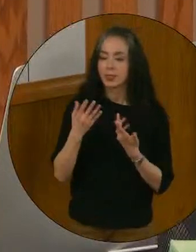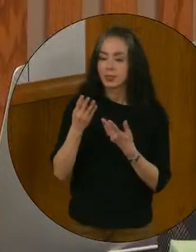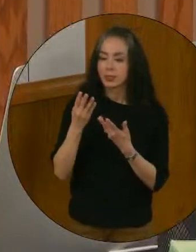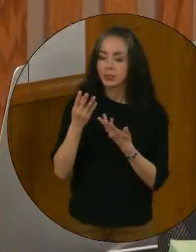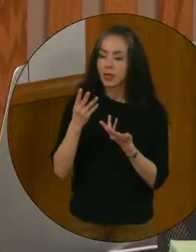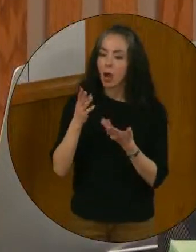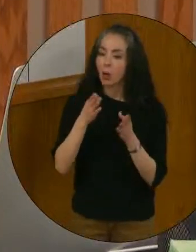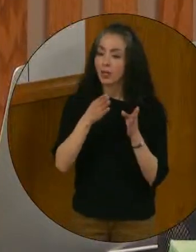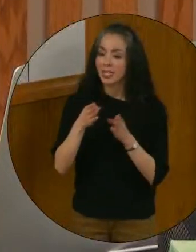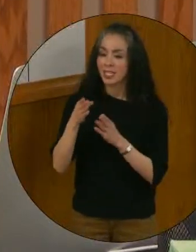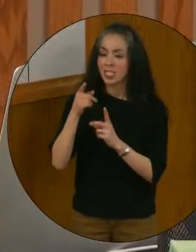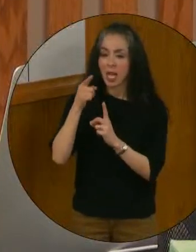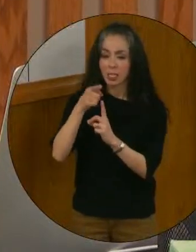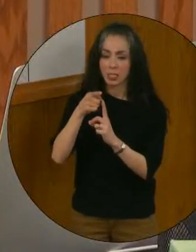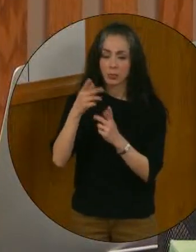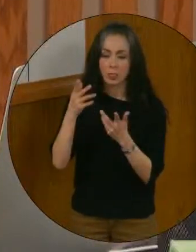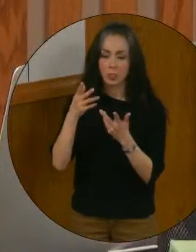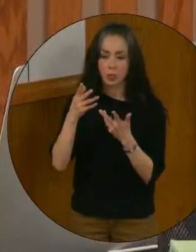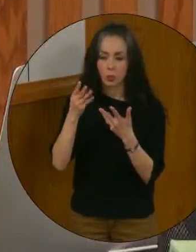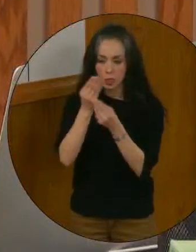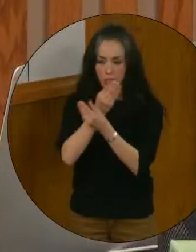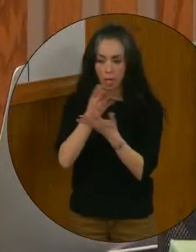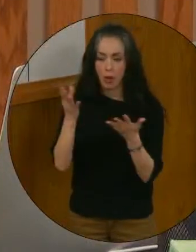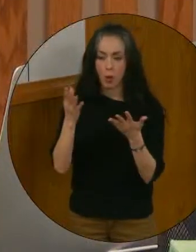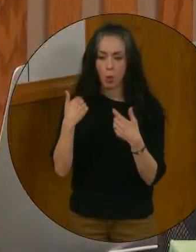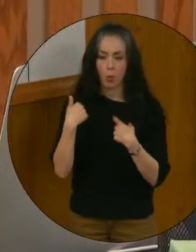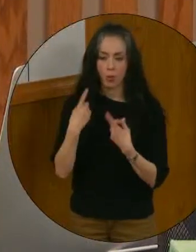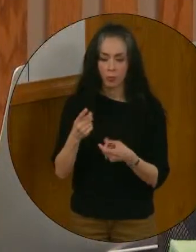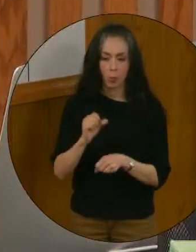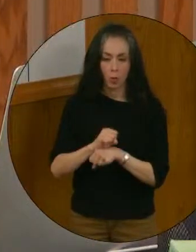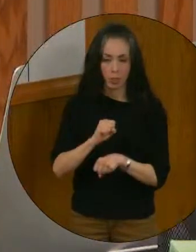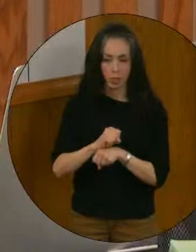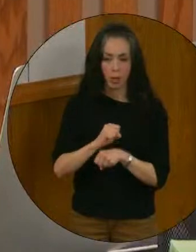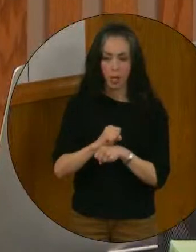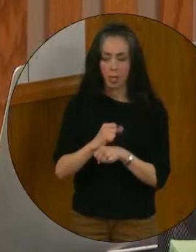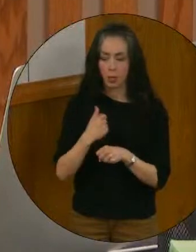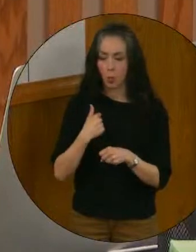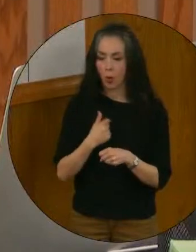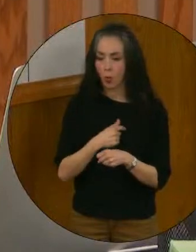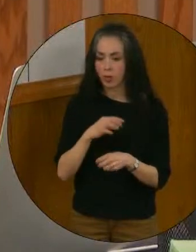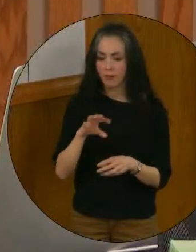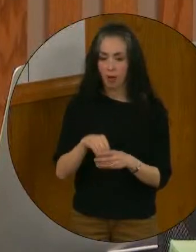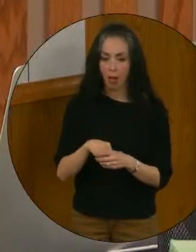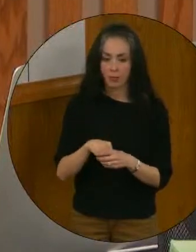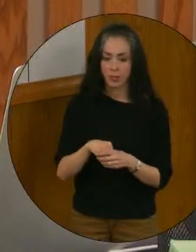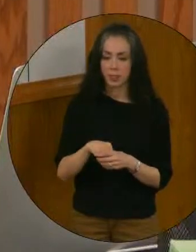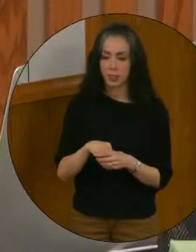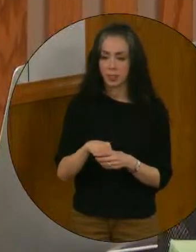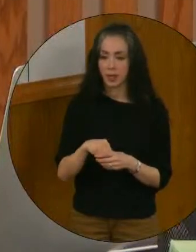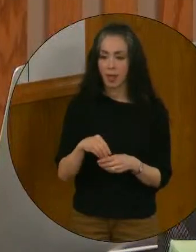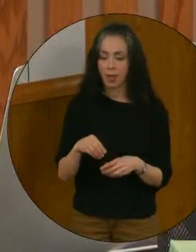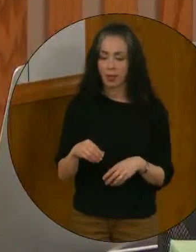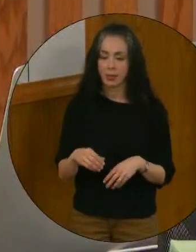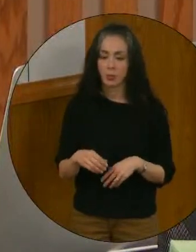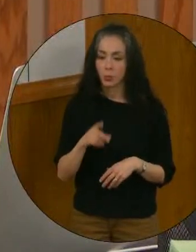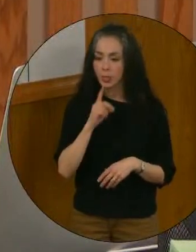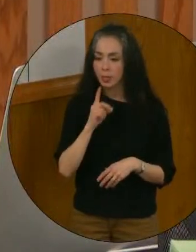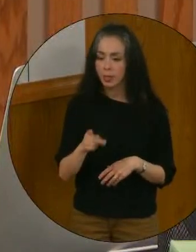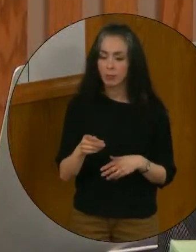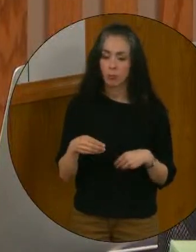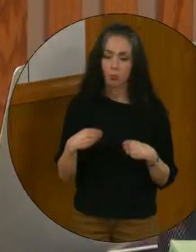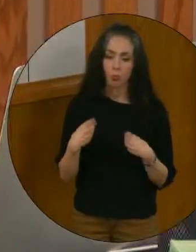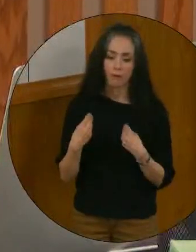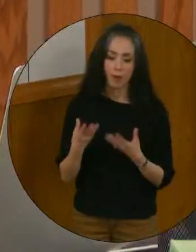to share out what we have been working on, what we are involved in, and really